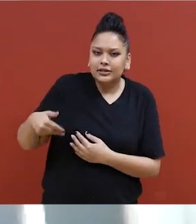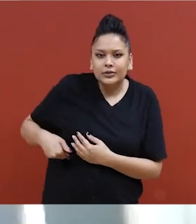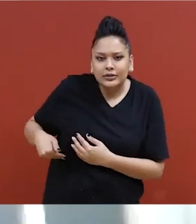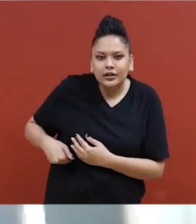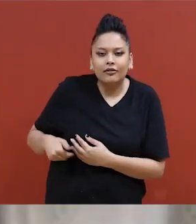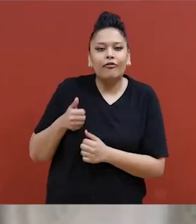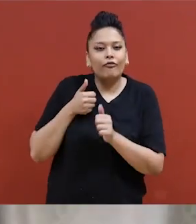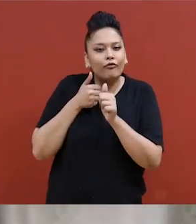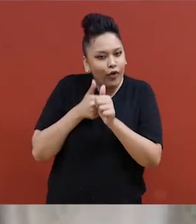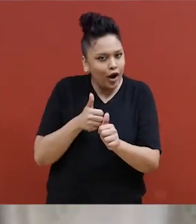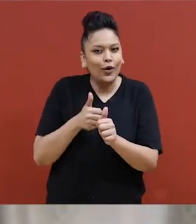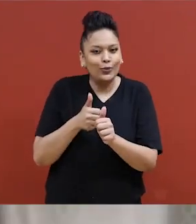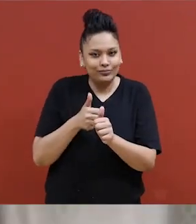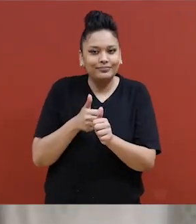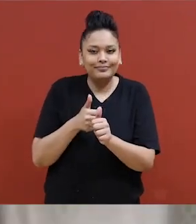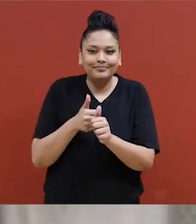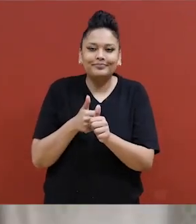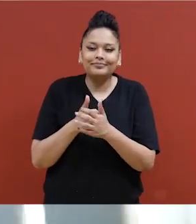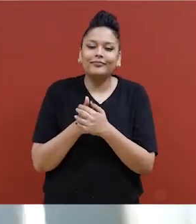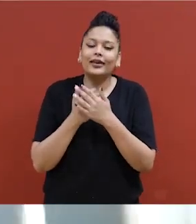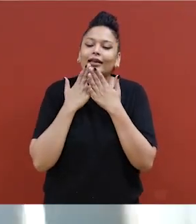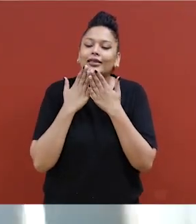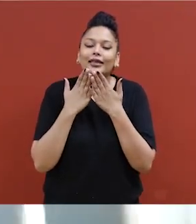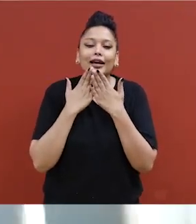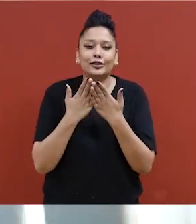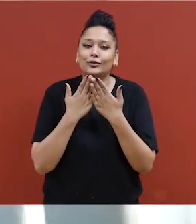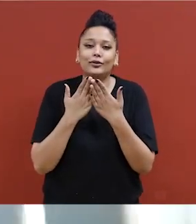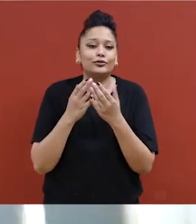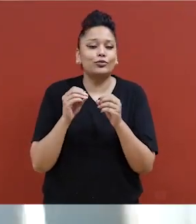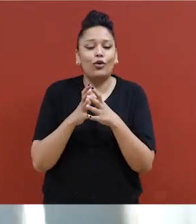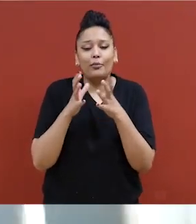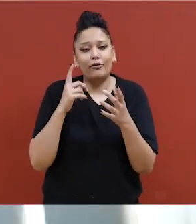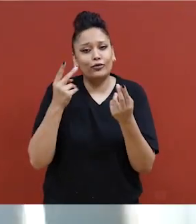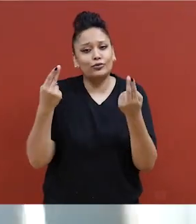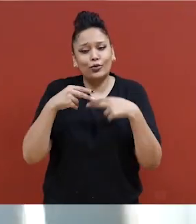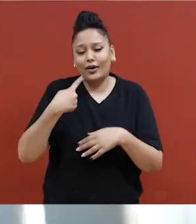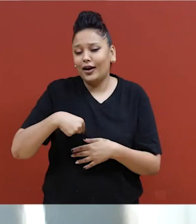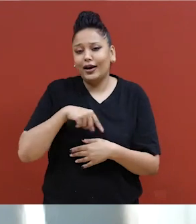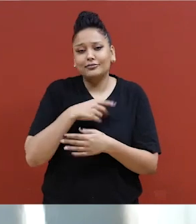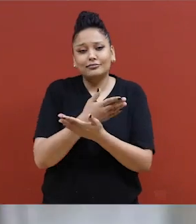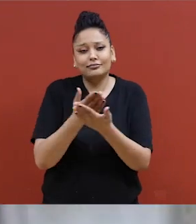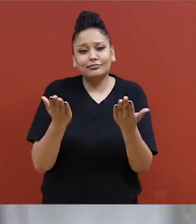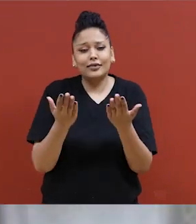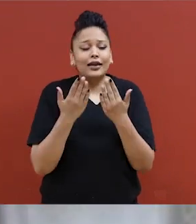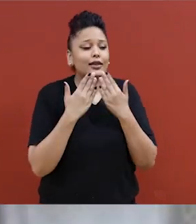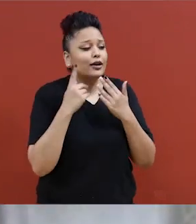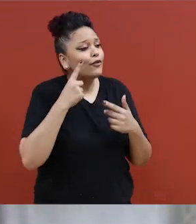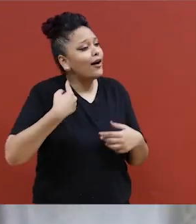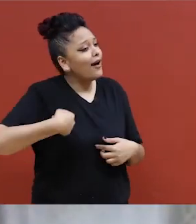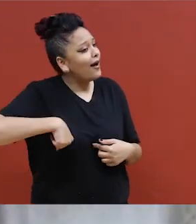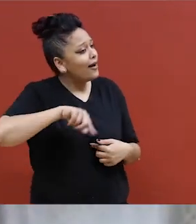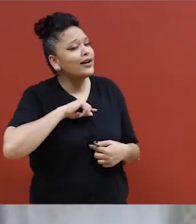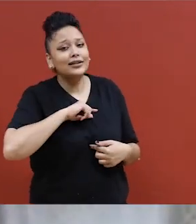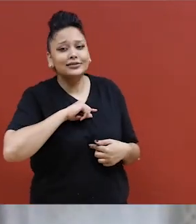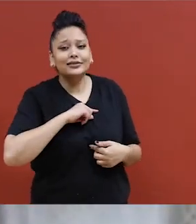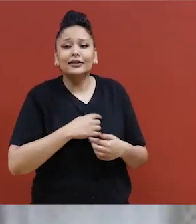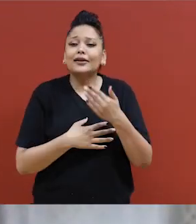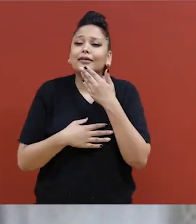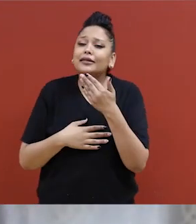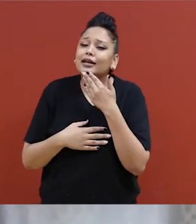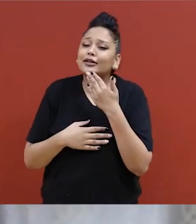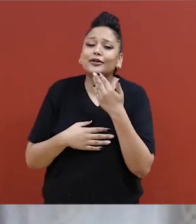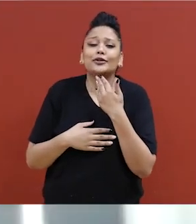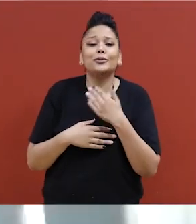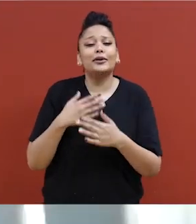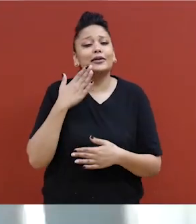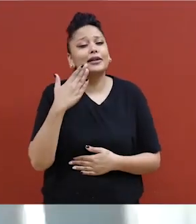that. Right? Thank you all so much. Thank you for having me. Thank you.